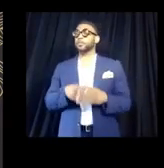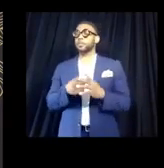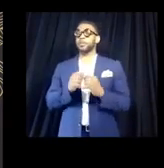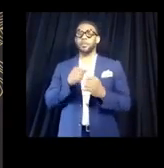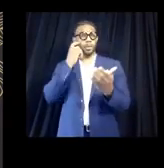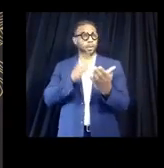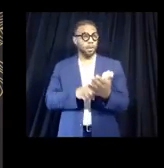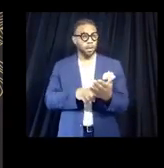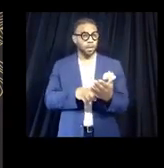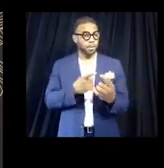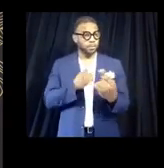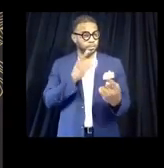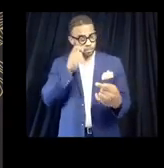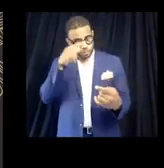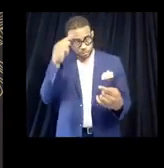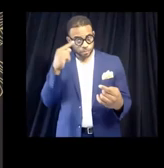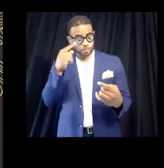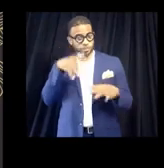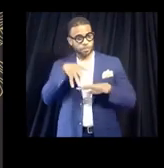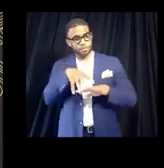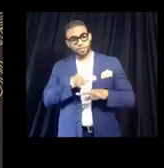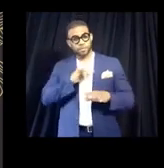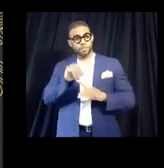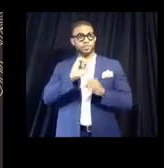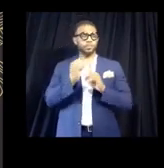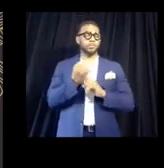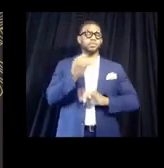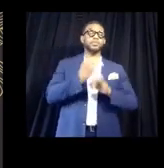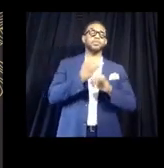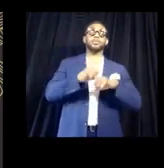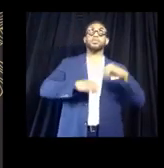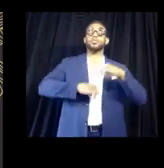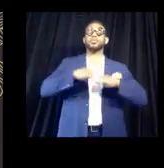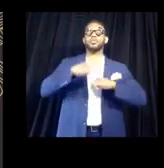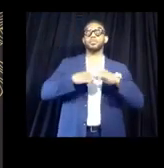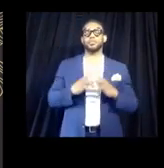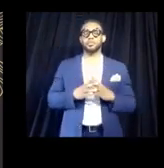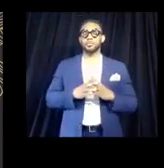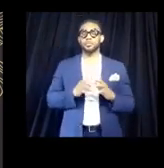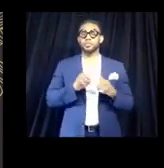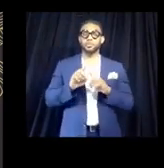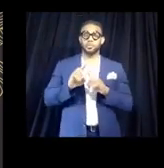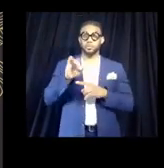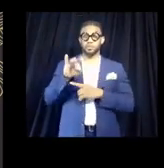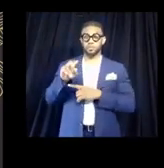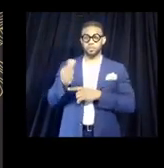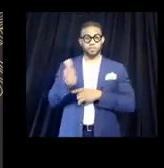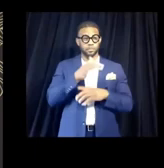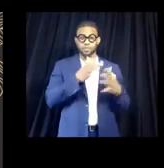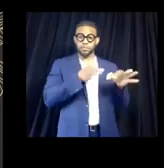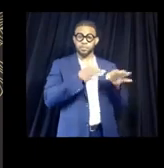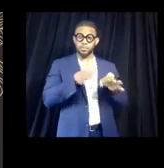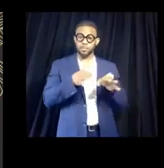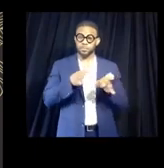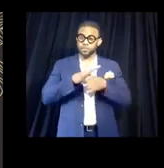must also begin with acknowledgement of anti-Blackness seeped in our social and institutional structures. As Collins and others